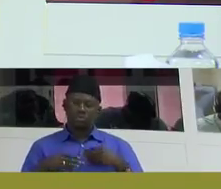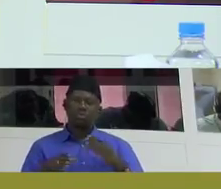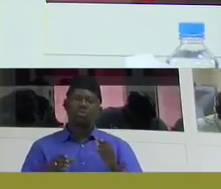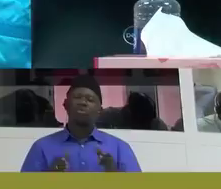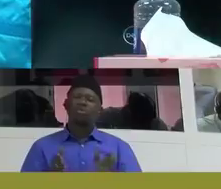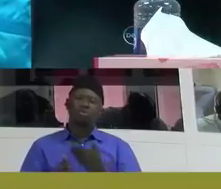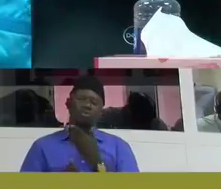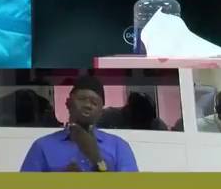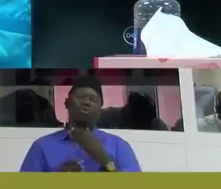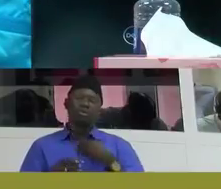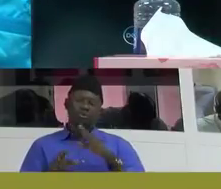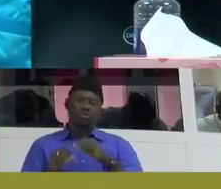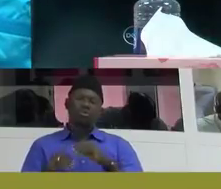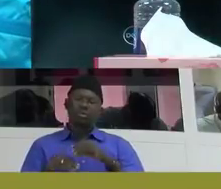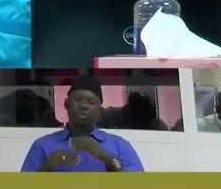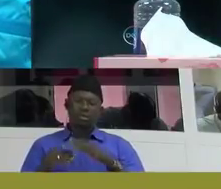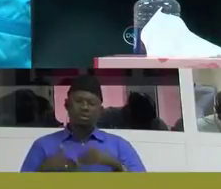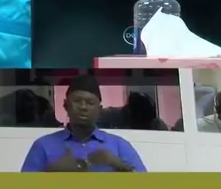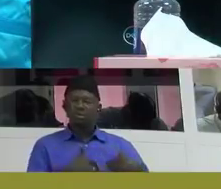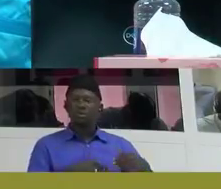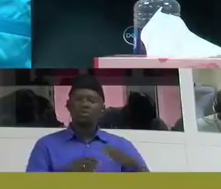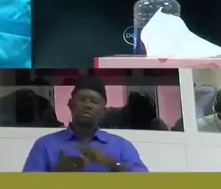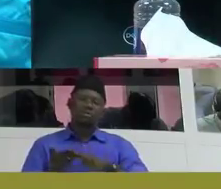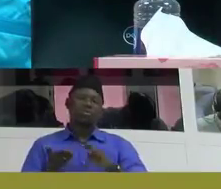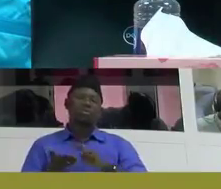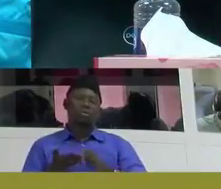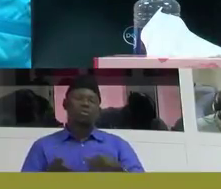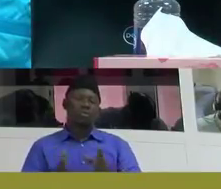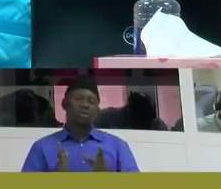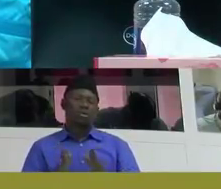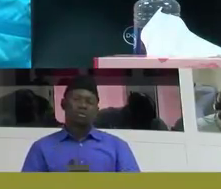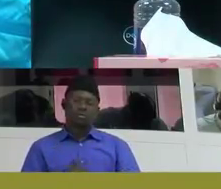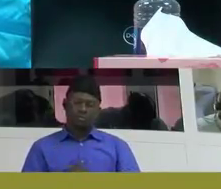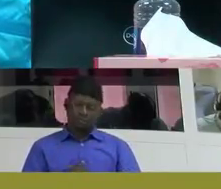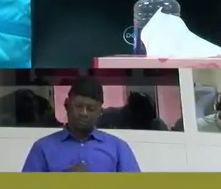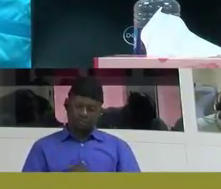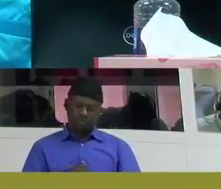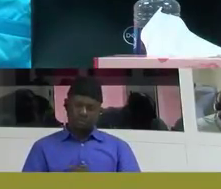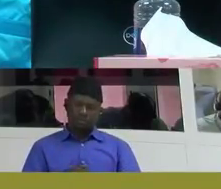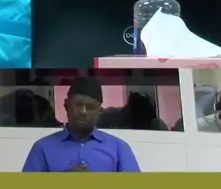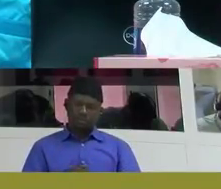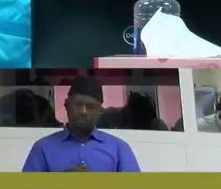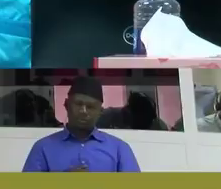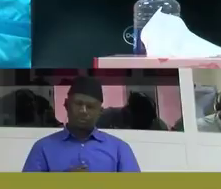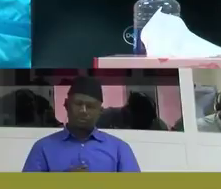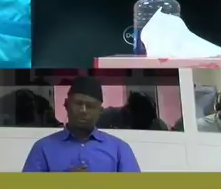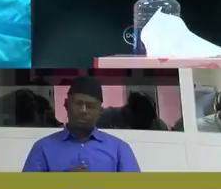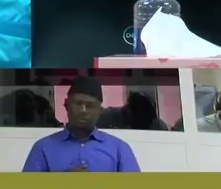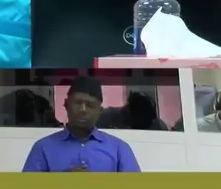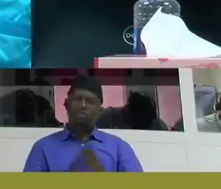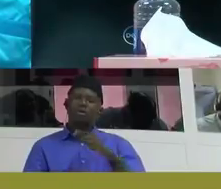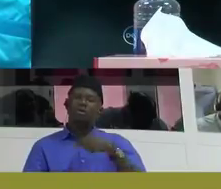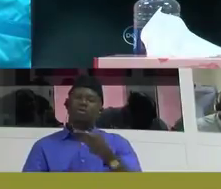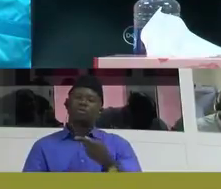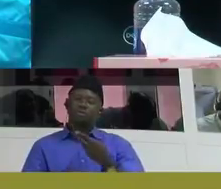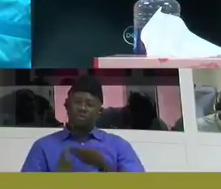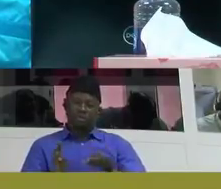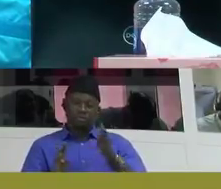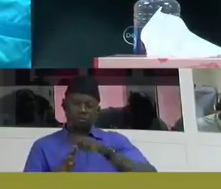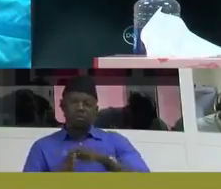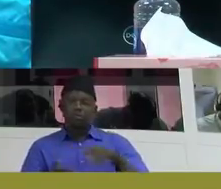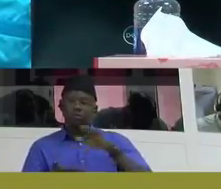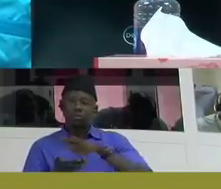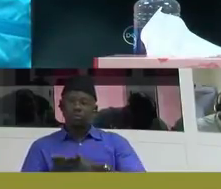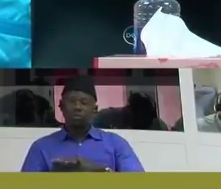on. And from the reports, on Thursday, 9th